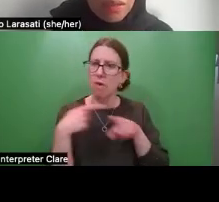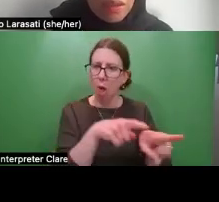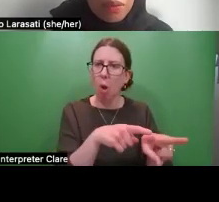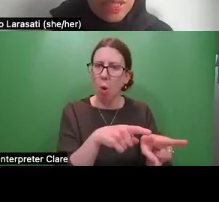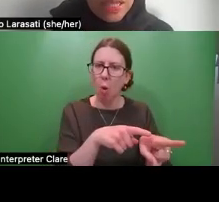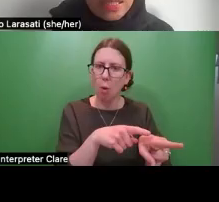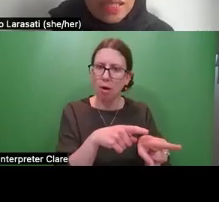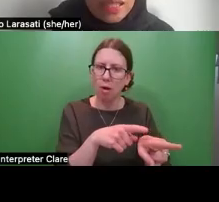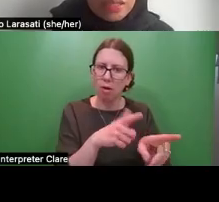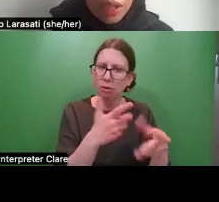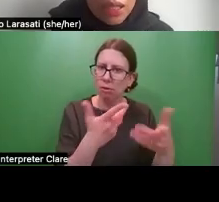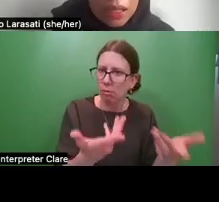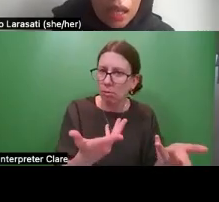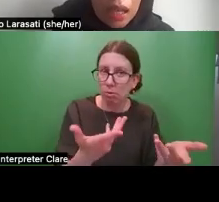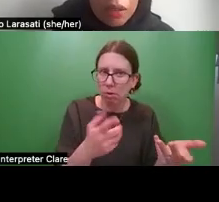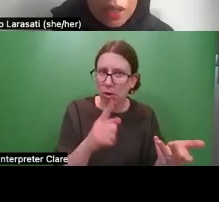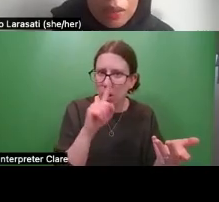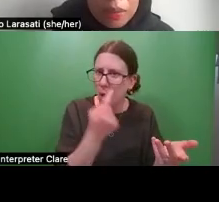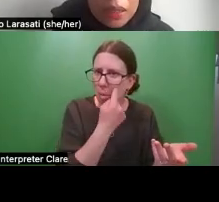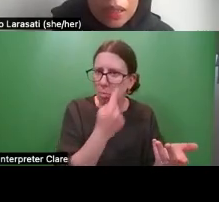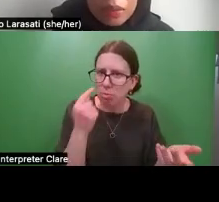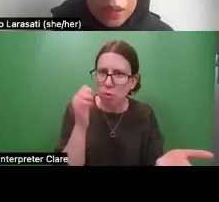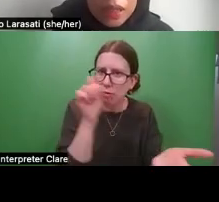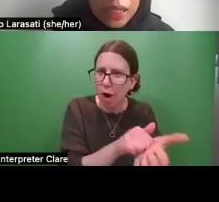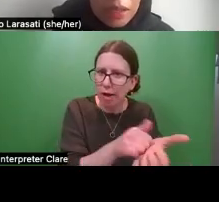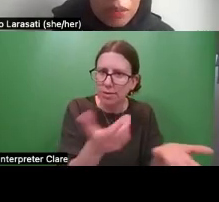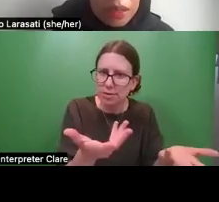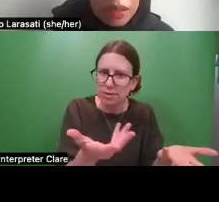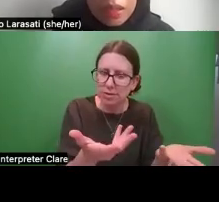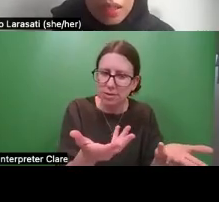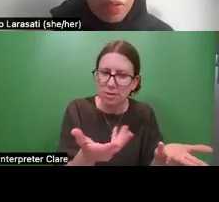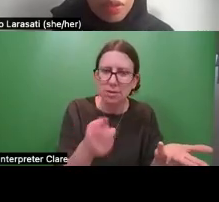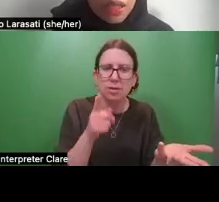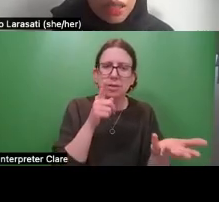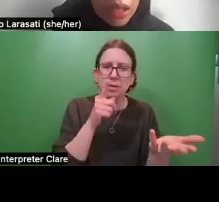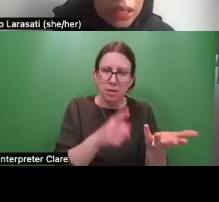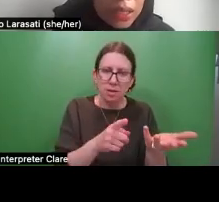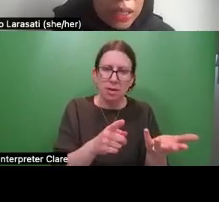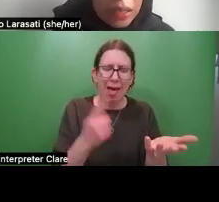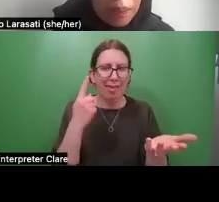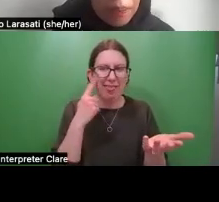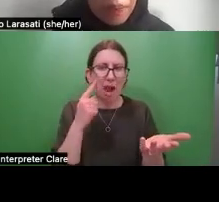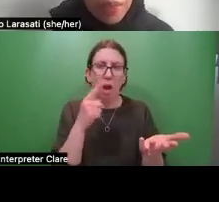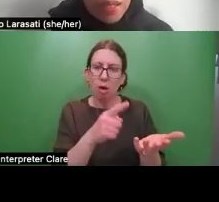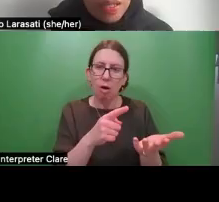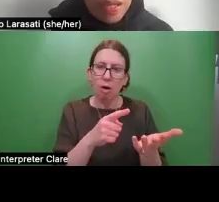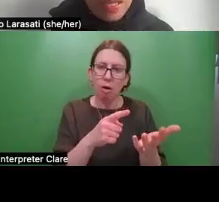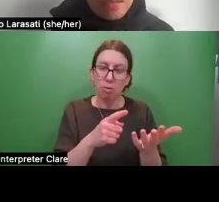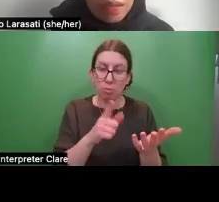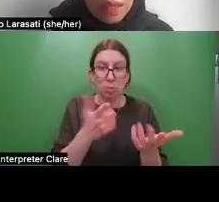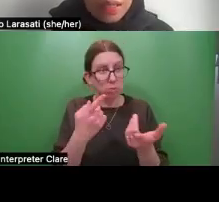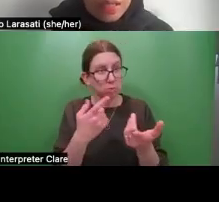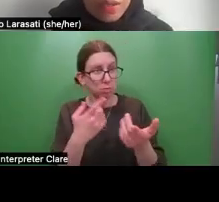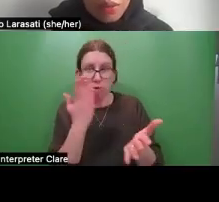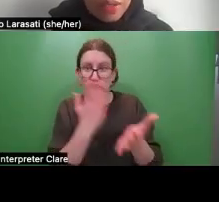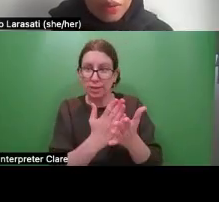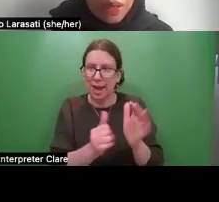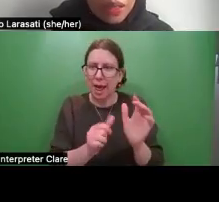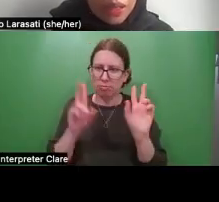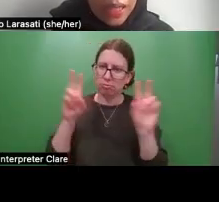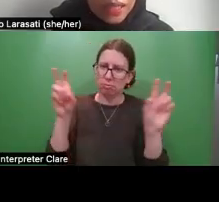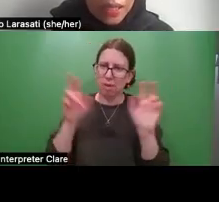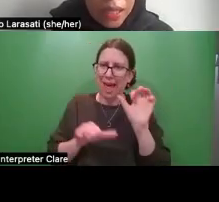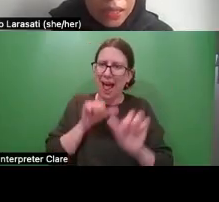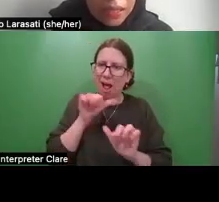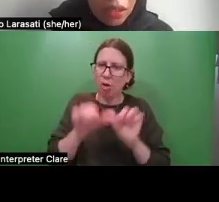and we can still trust the algorithmic risk assessment, even though they don't understand it. And this is where